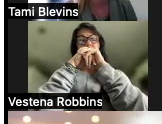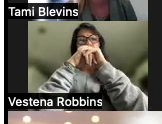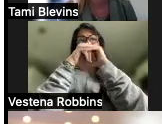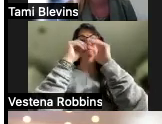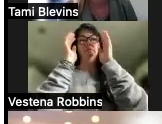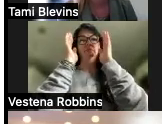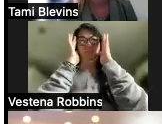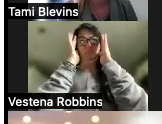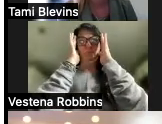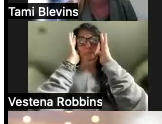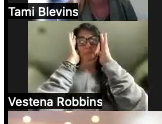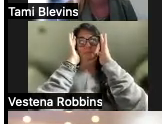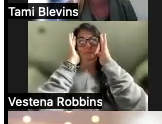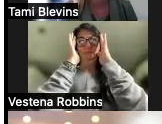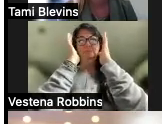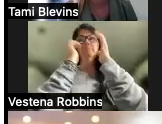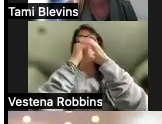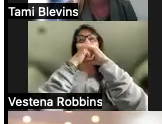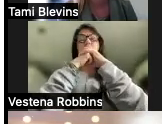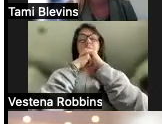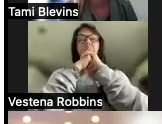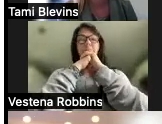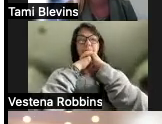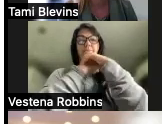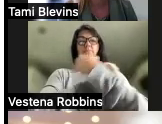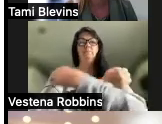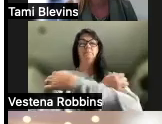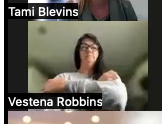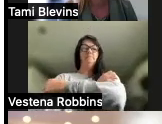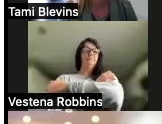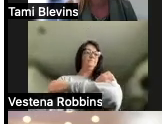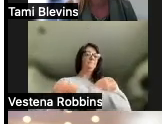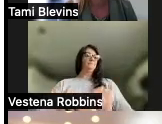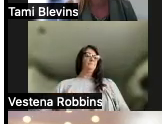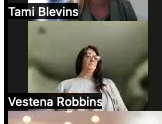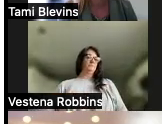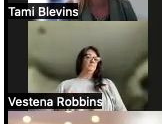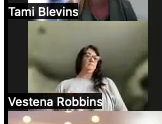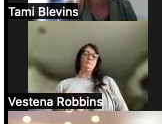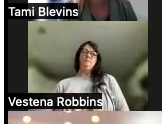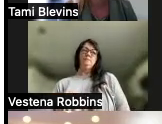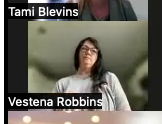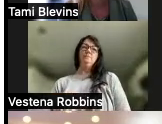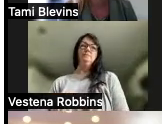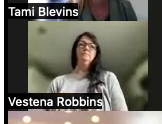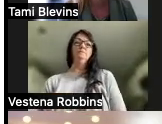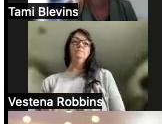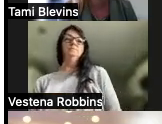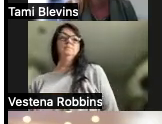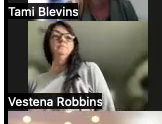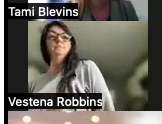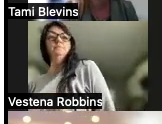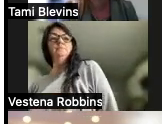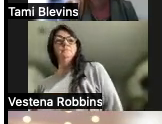for individuals with significant barriers to service participation, such